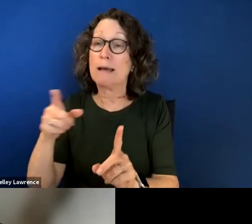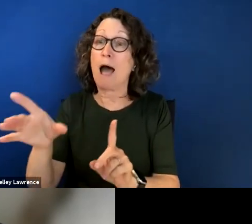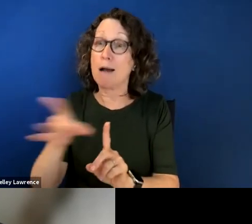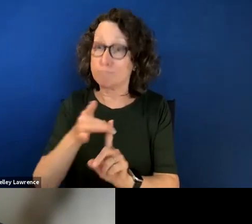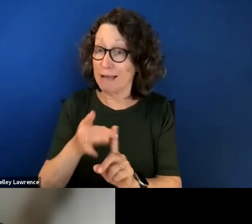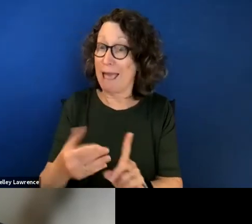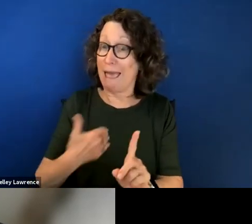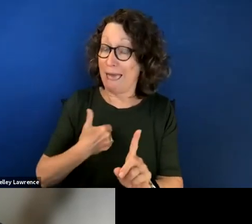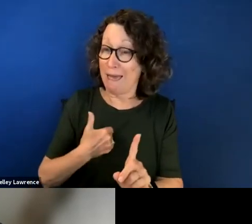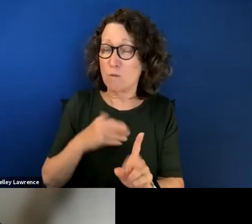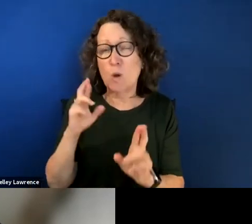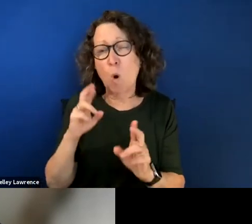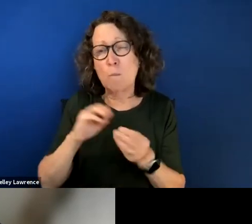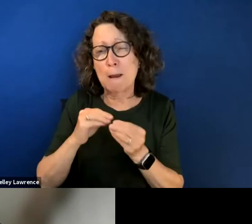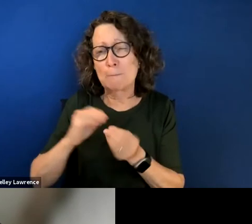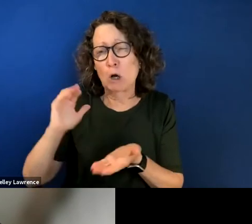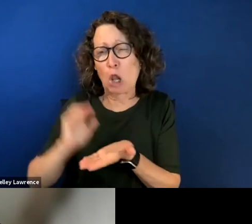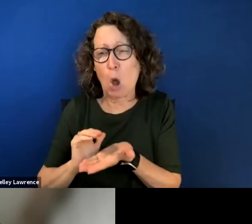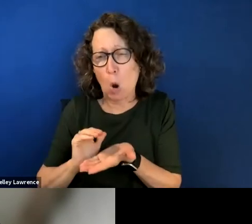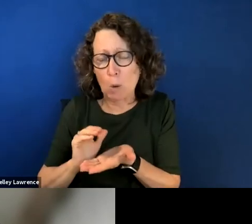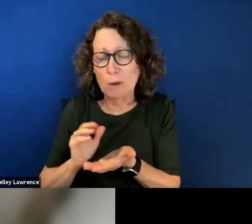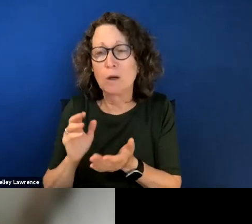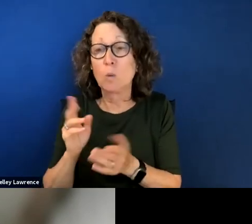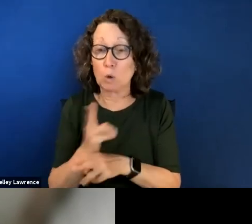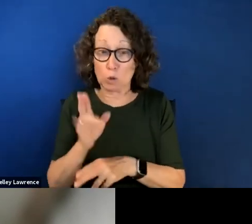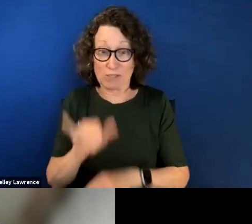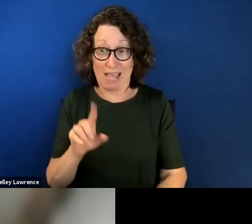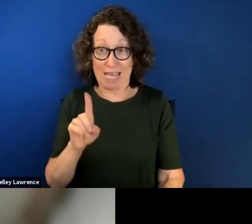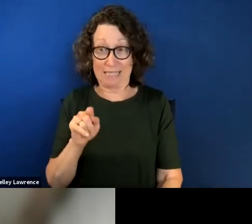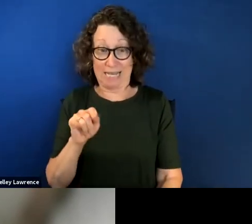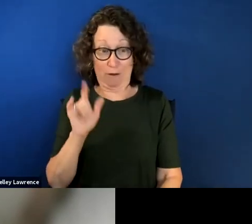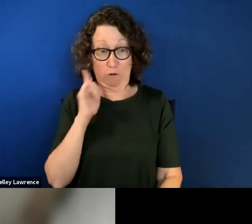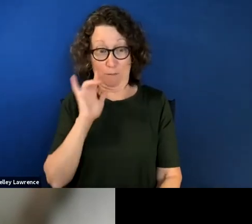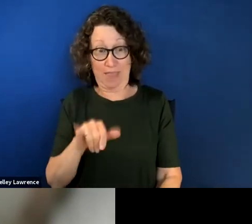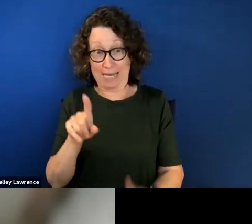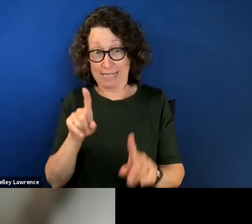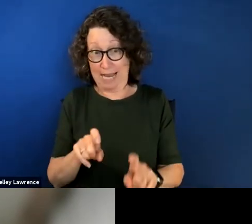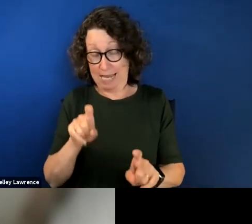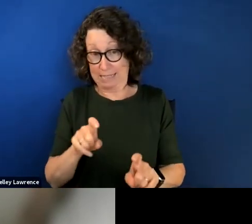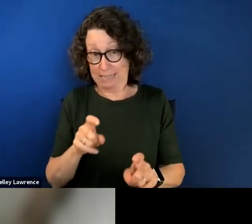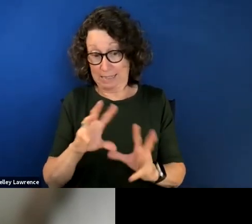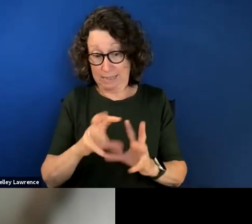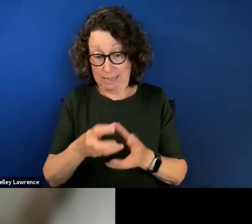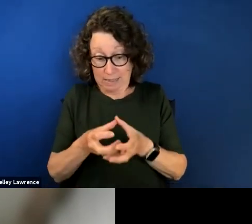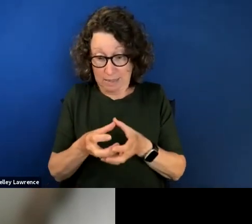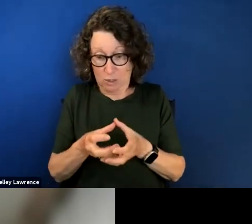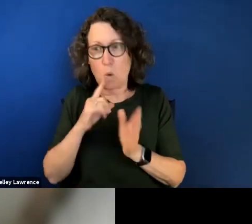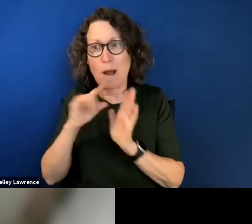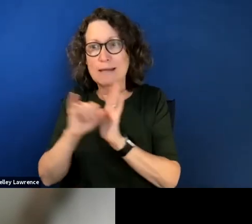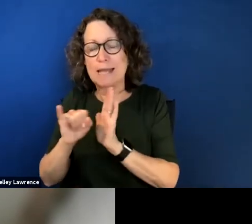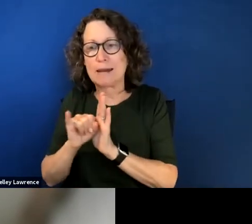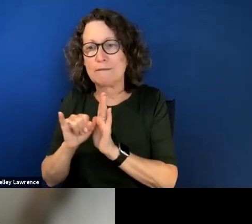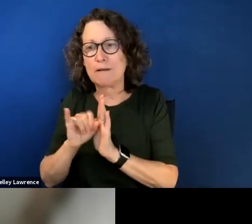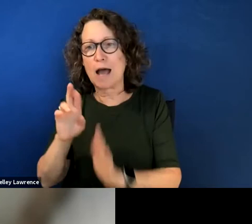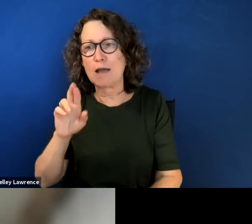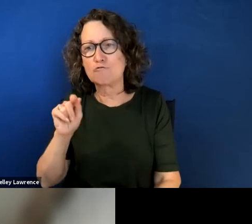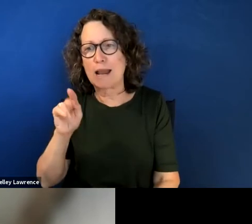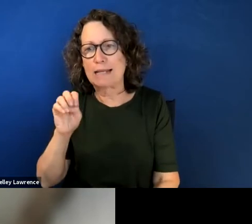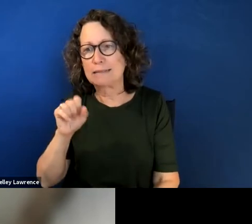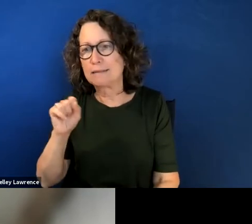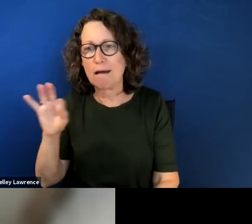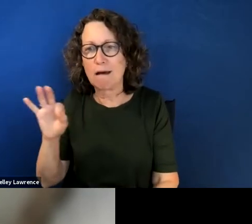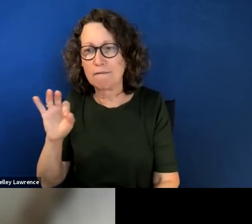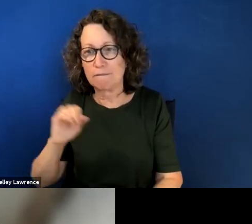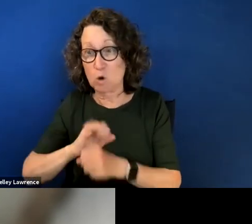hope that number is low, we'll use the data from this baseline testing to identify rates of COVID. So